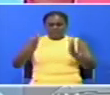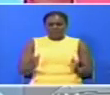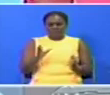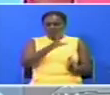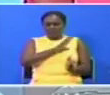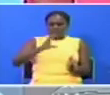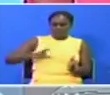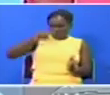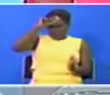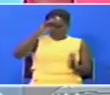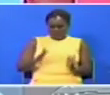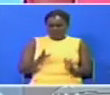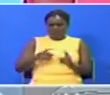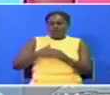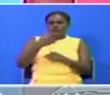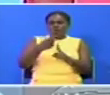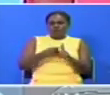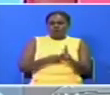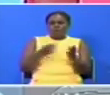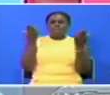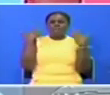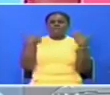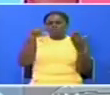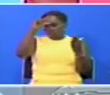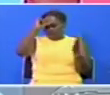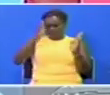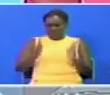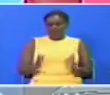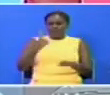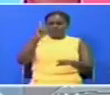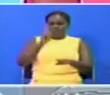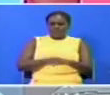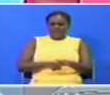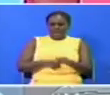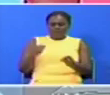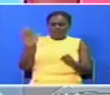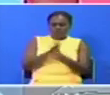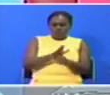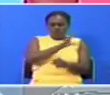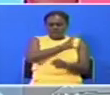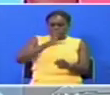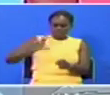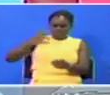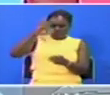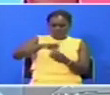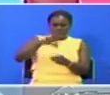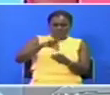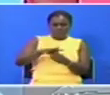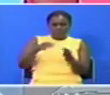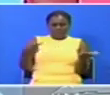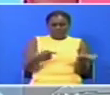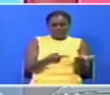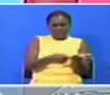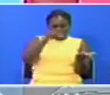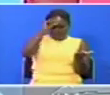Governors, taking over from his Meru counterpart, Peter Munya. During the full council elections, Taita Taveta Governor John